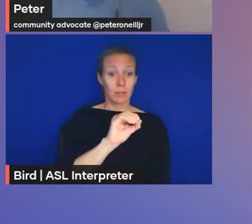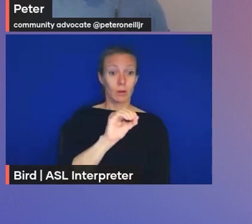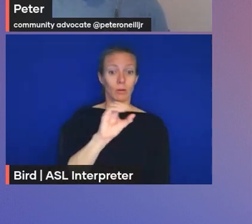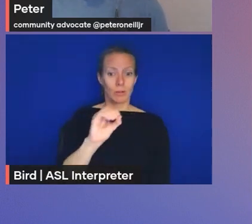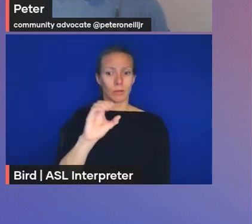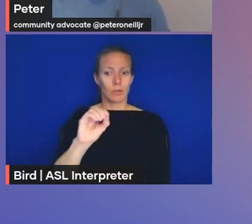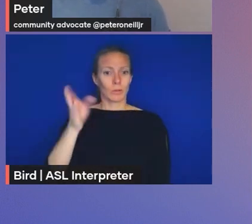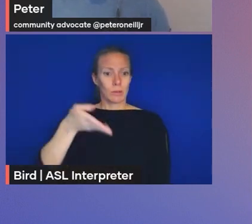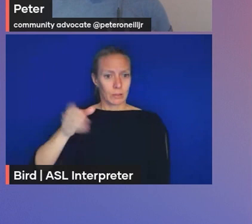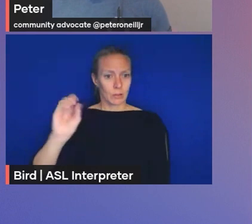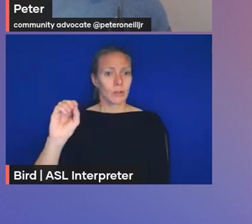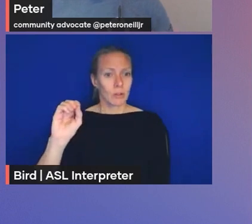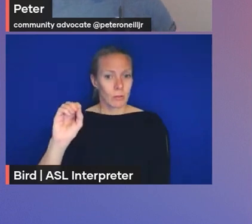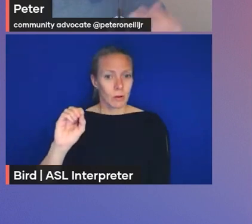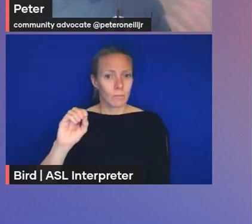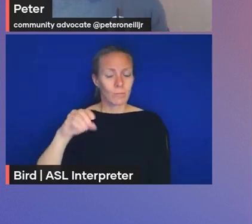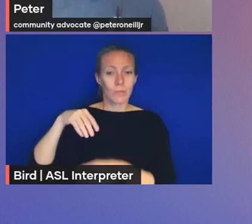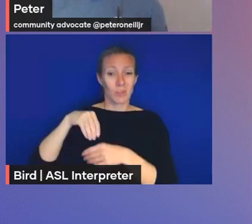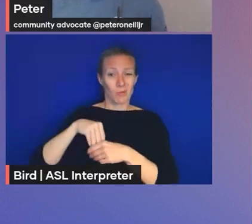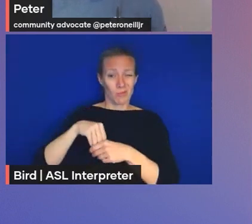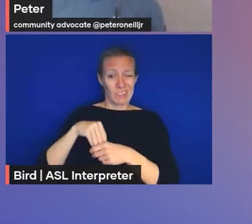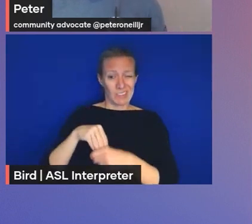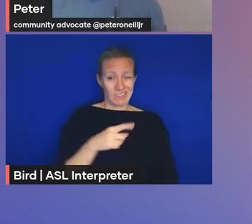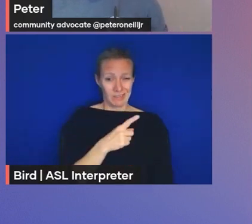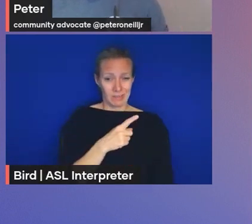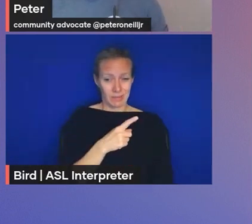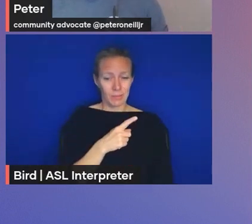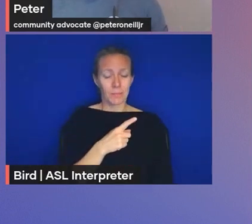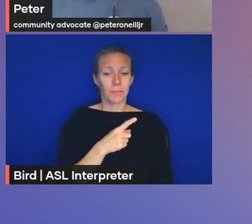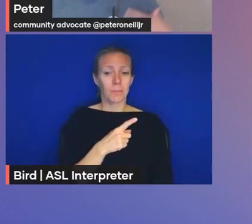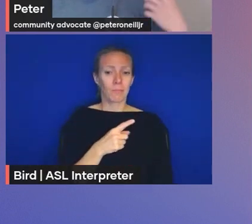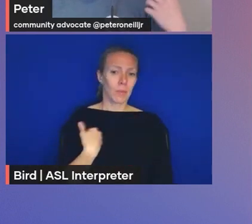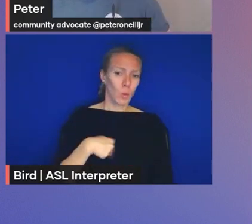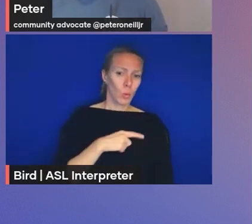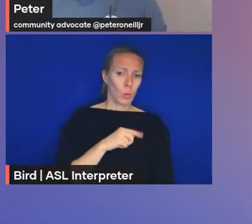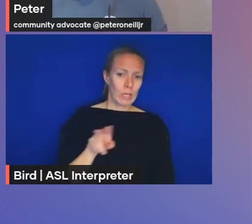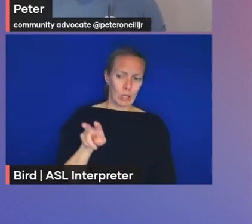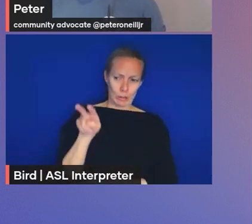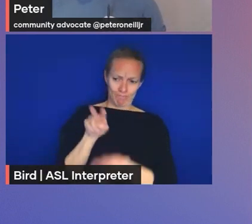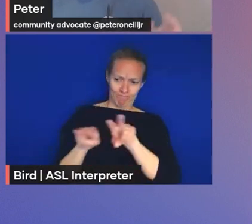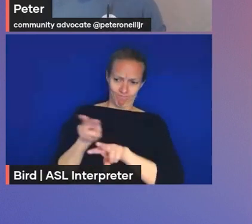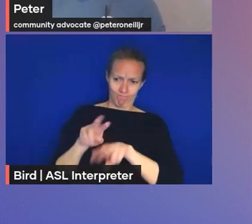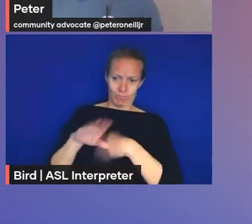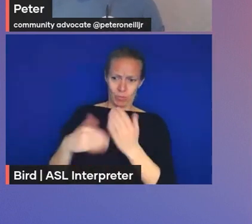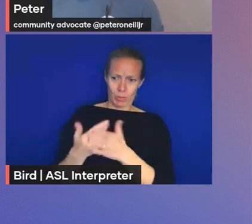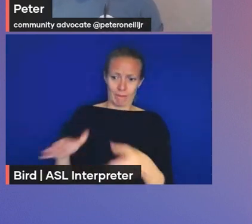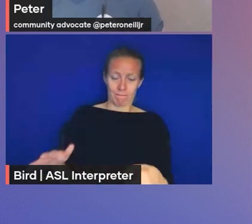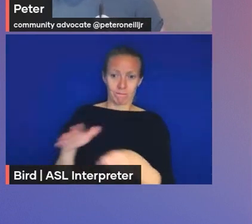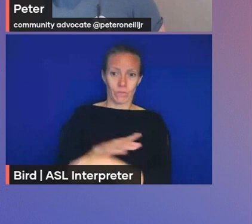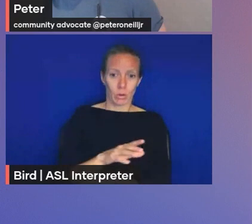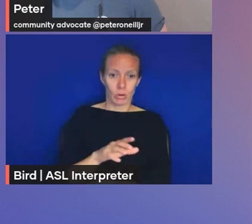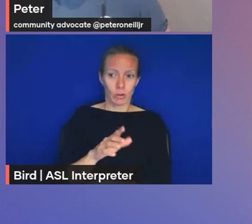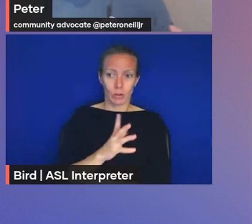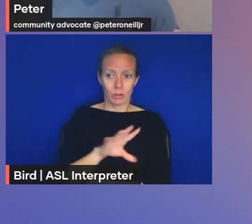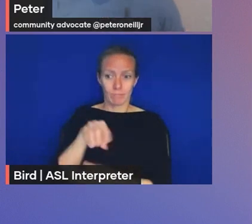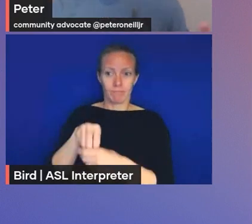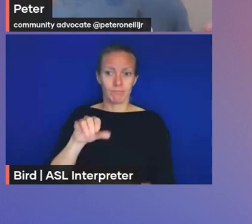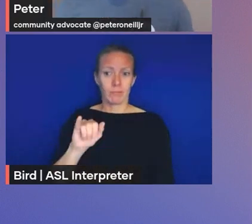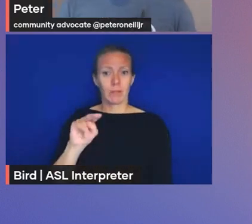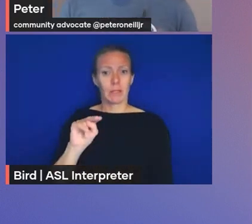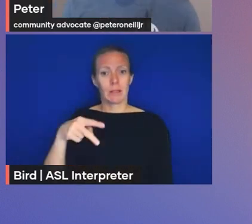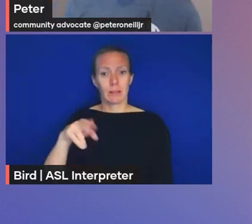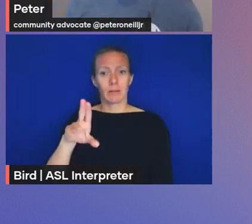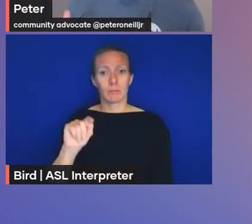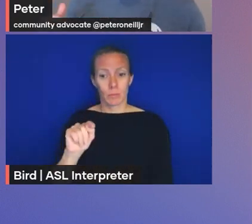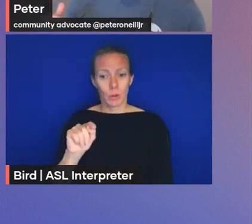And so inside of here, we're basically looking at the full input that Terraform Cloud sent over. Terraform Cloud sent over the